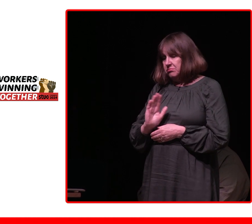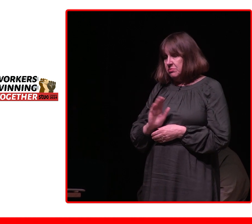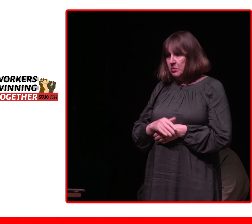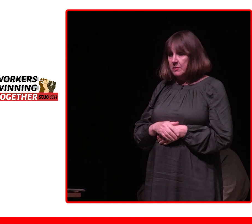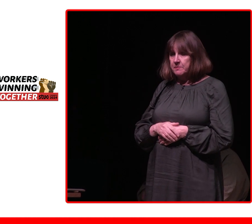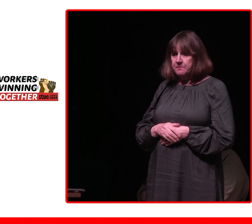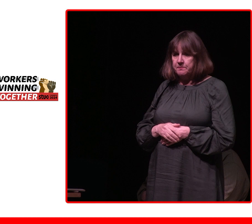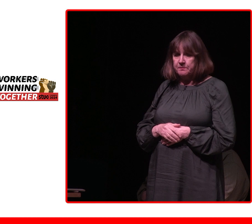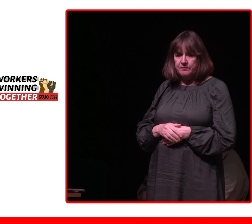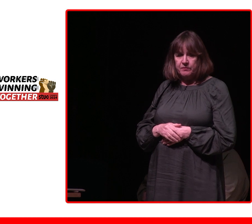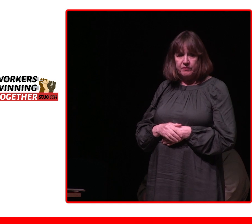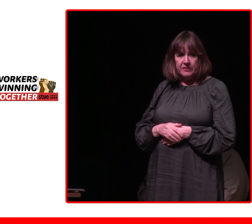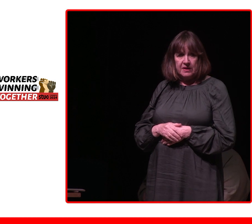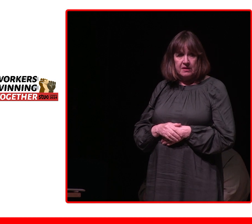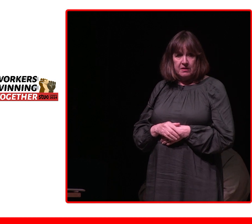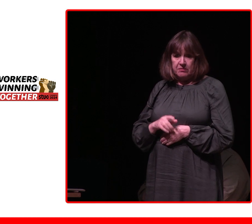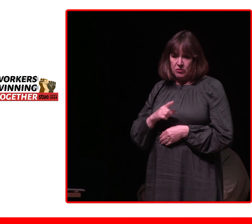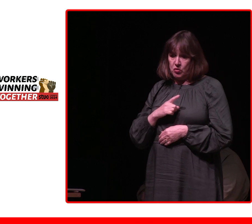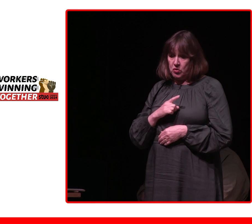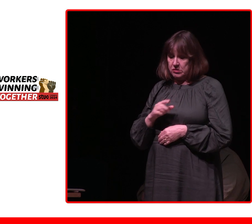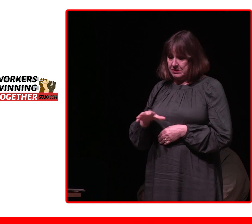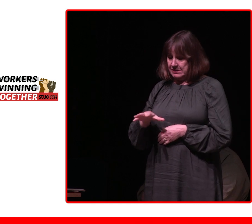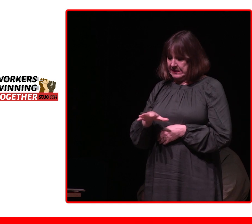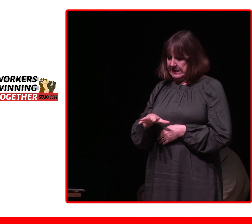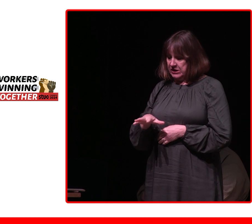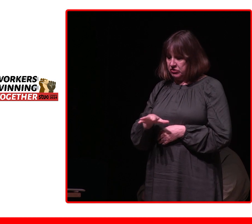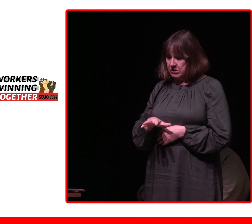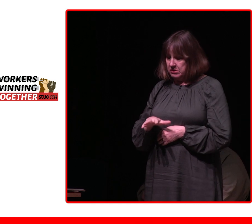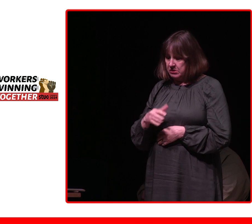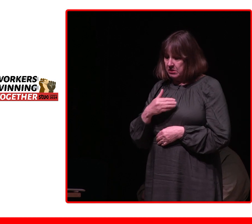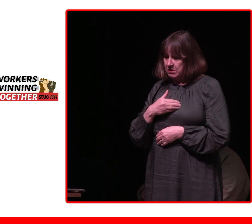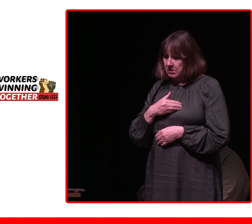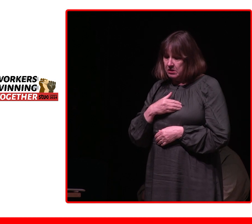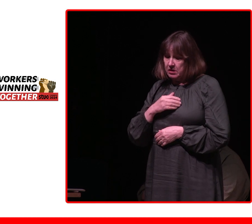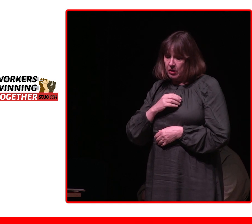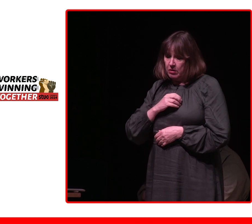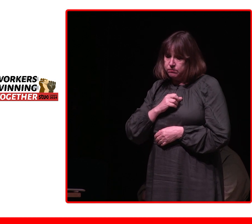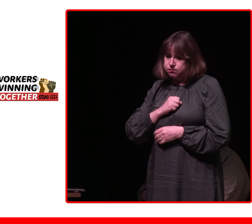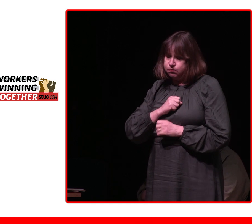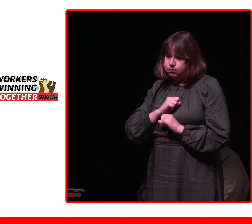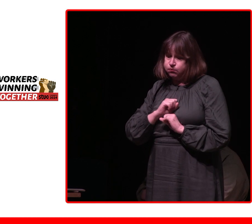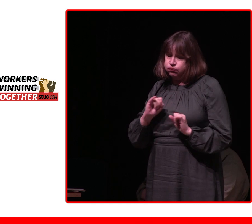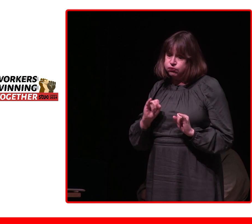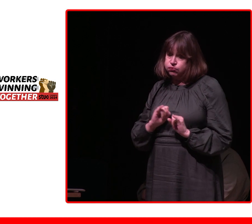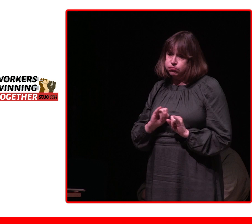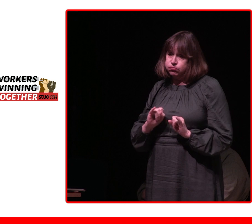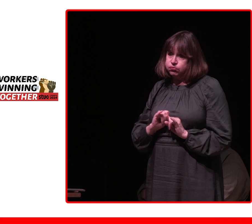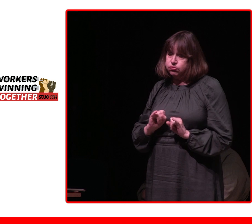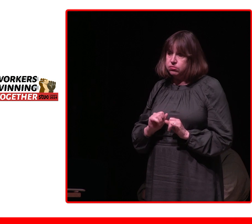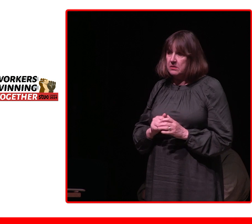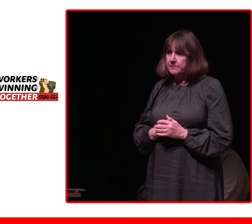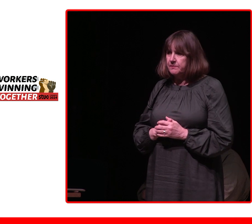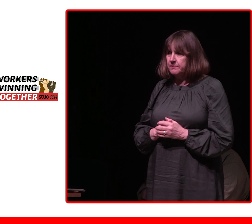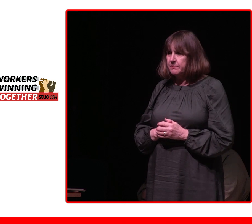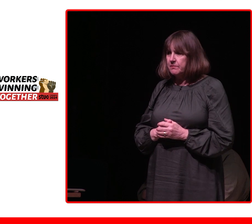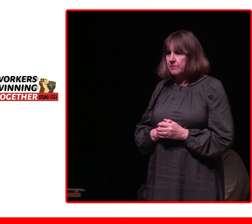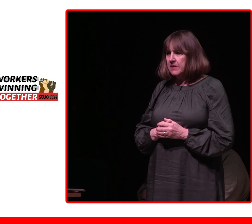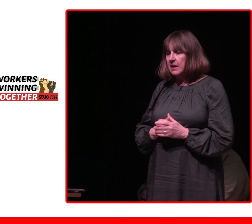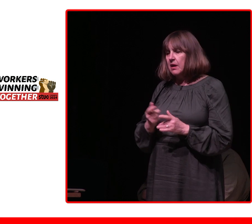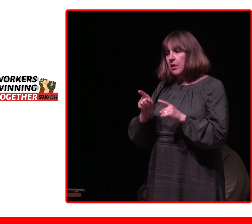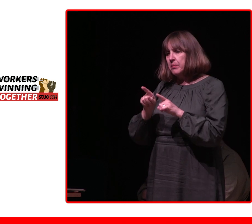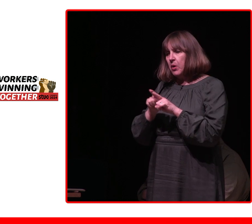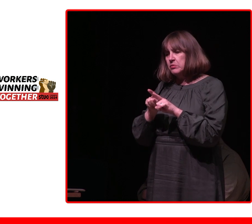those colleagues, because the situation is truly heartbreaking on a humanitarian level. But what our